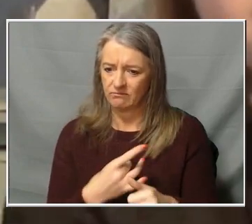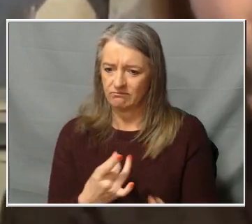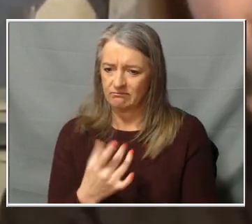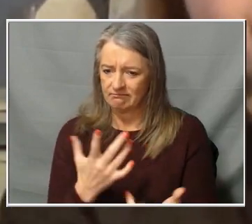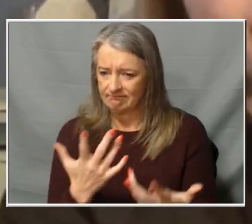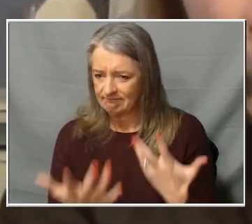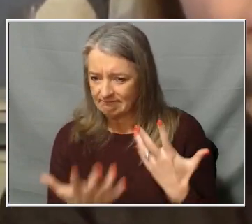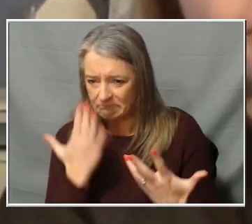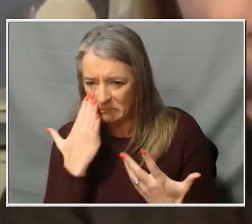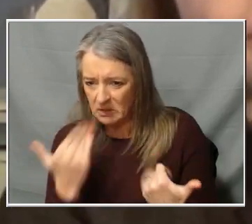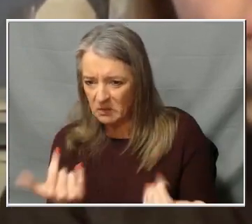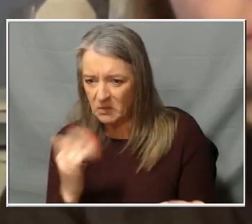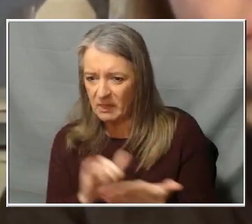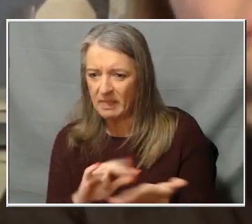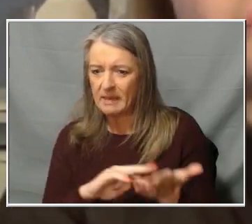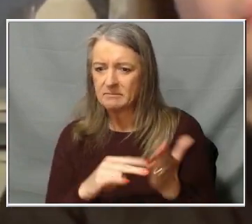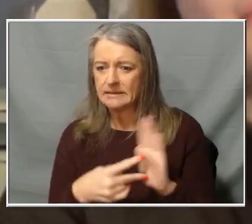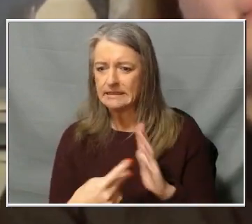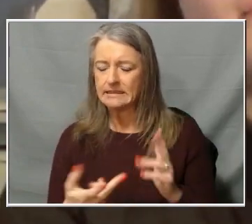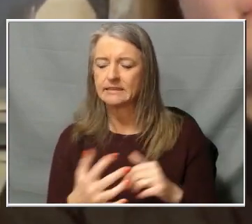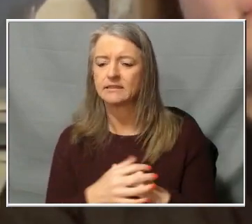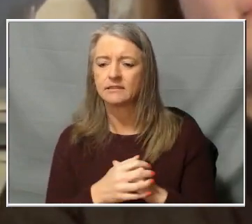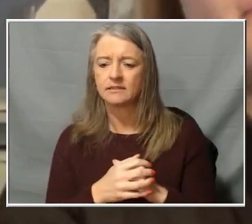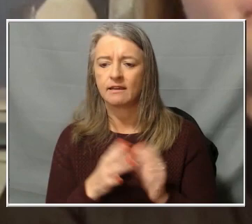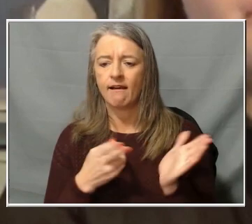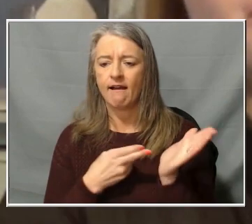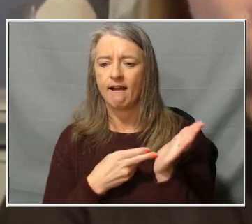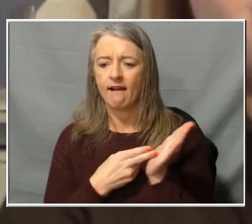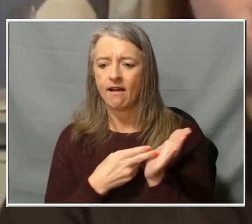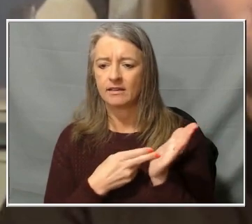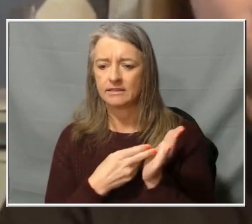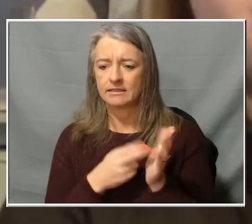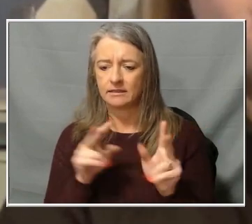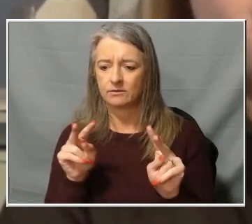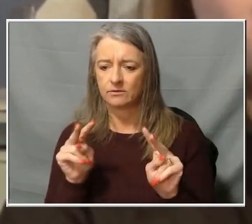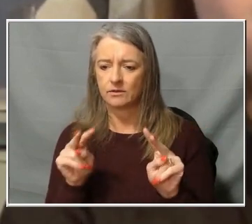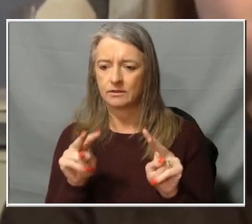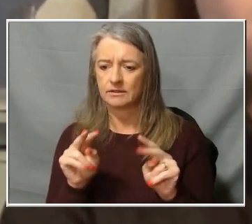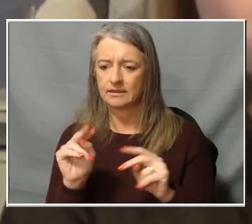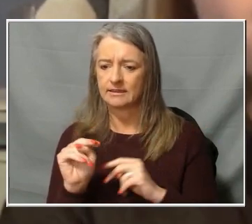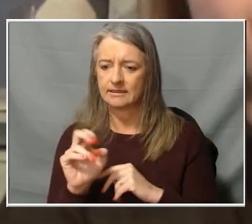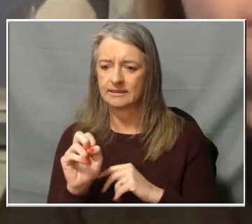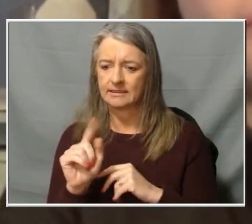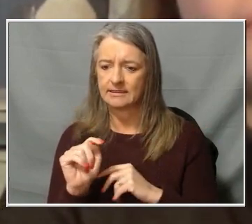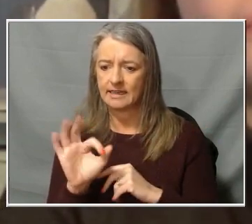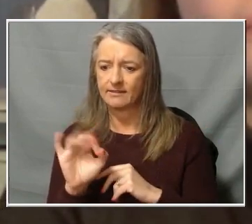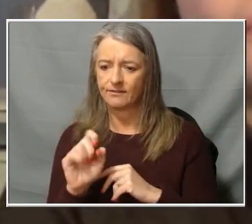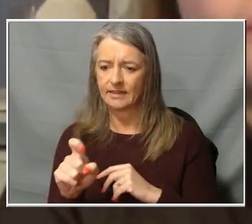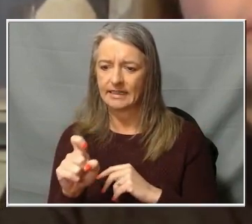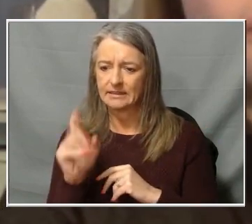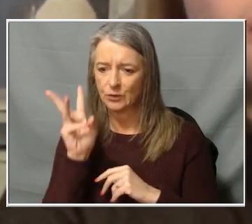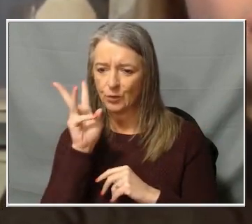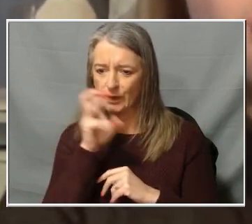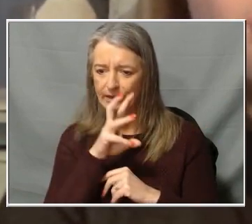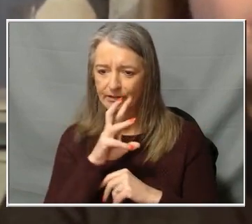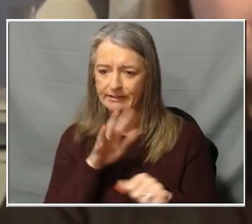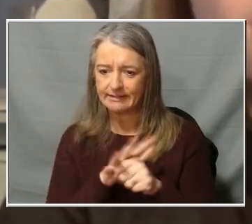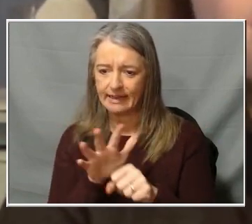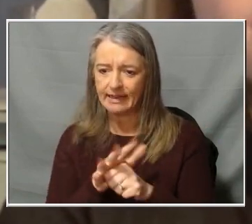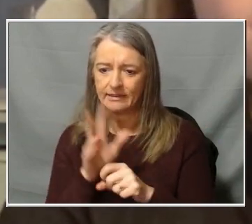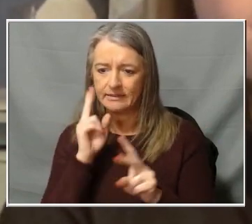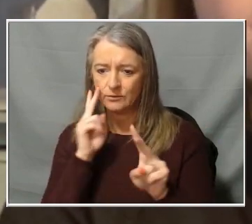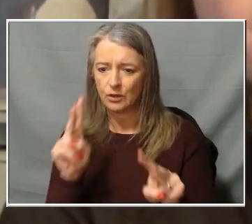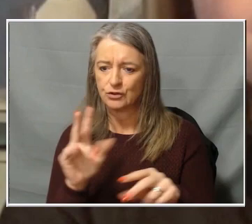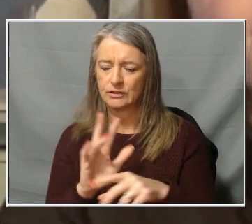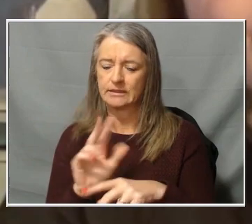is. So honestly, I was watching Netflix, weirdly enough, and was watching a